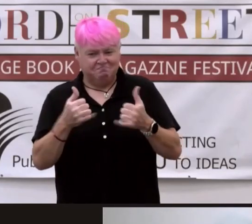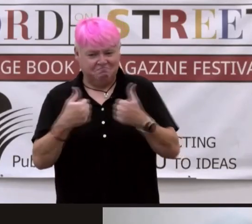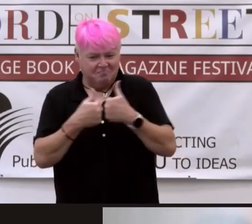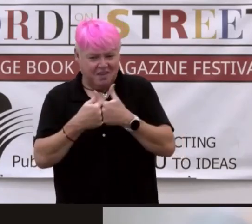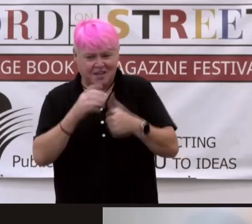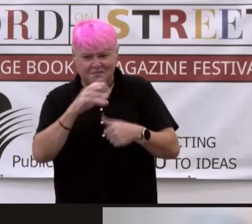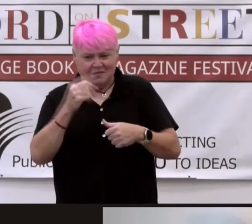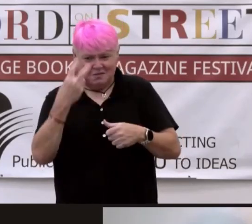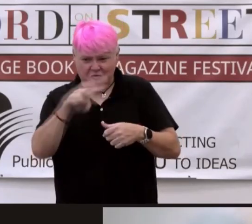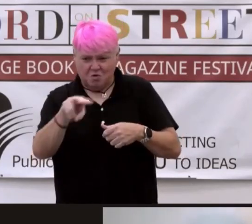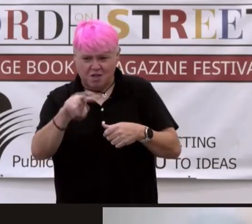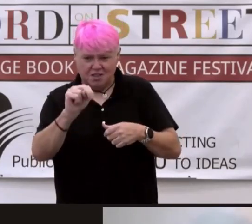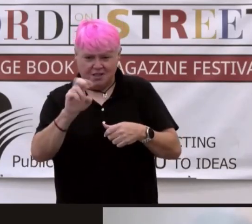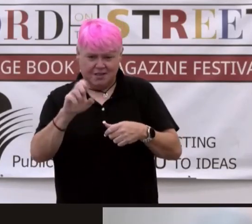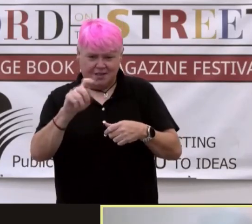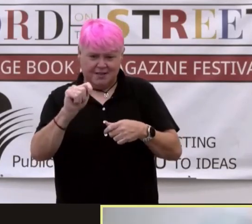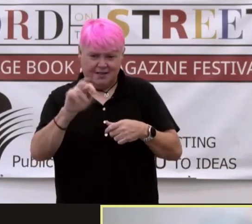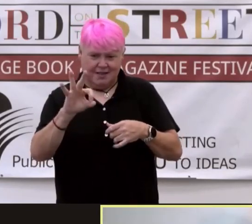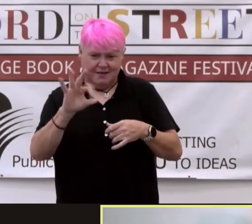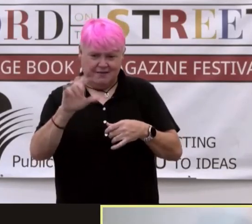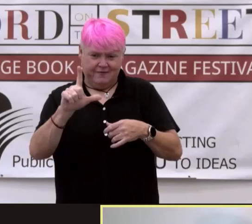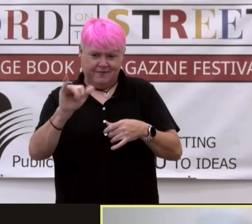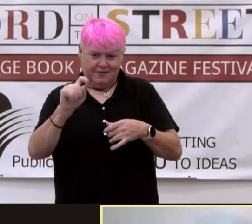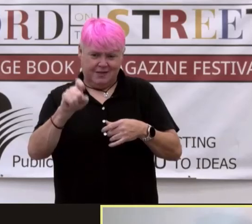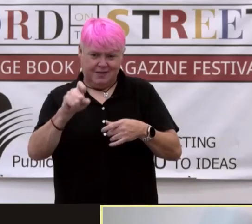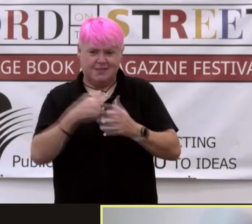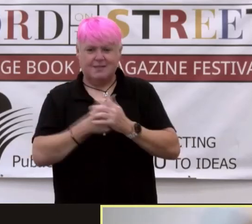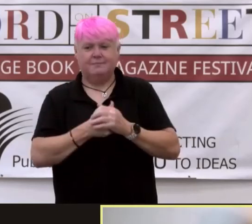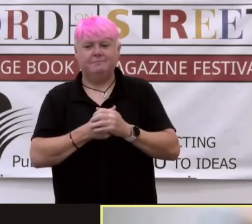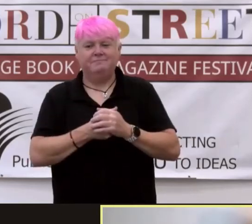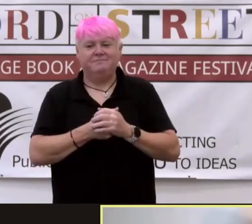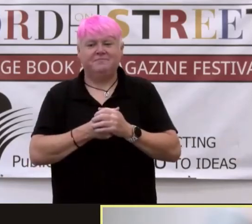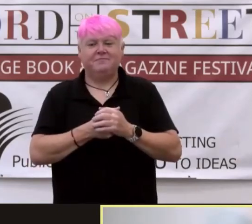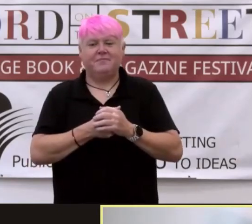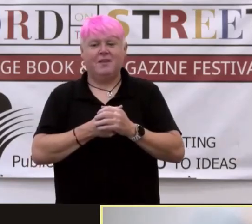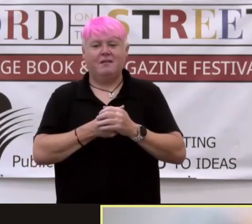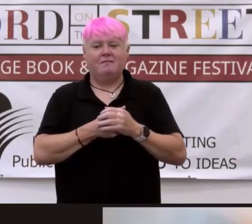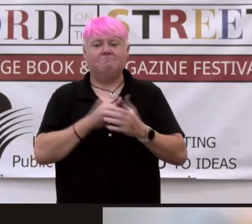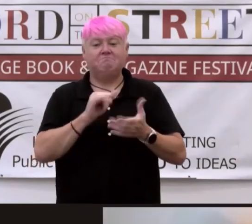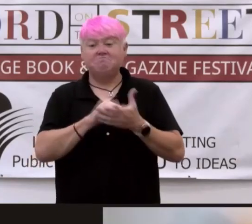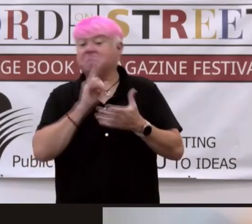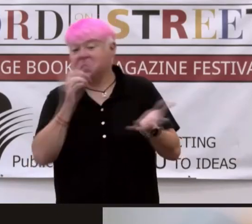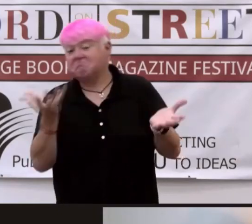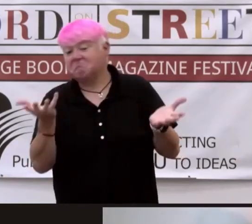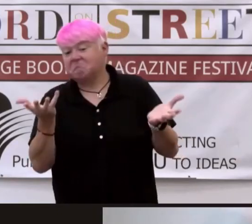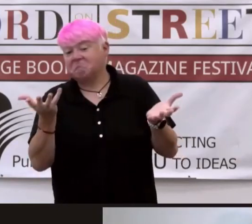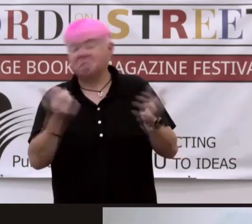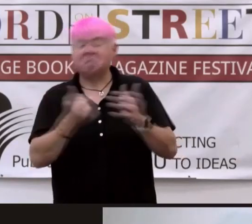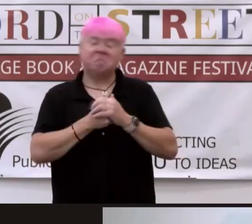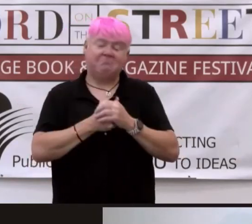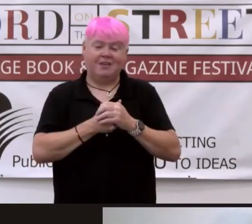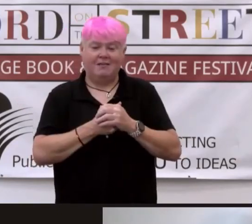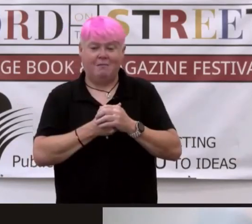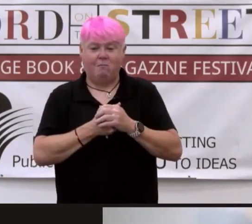please. Worked out so far, I'd say. That's true. I don't have complaints about